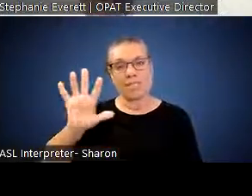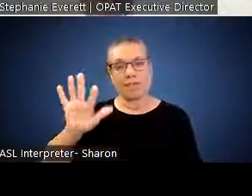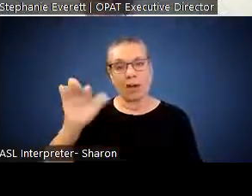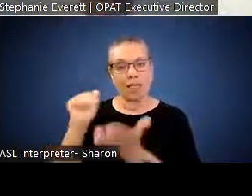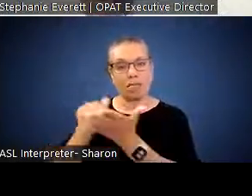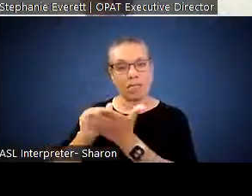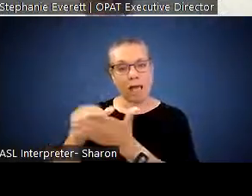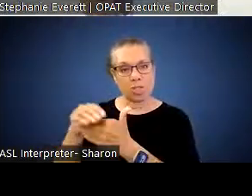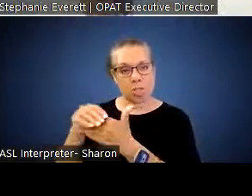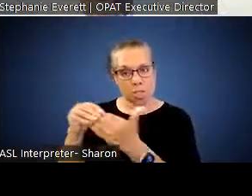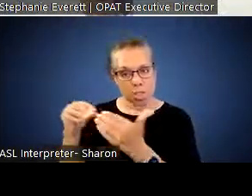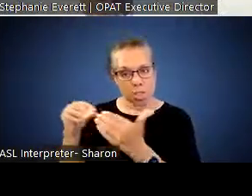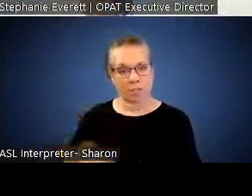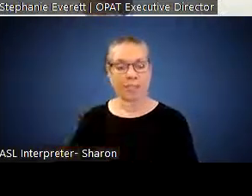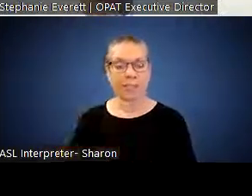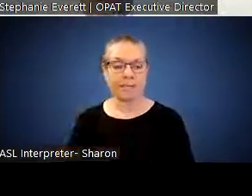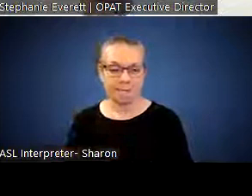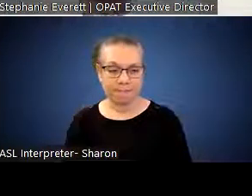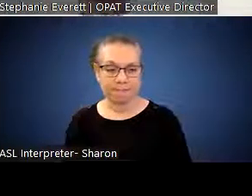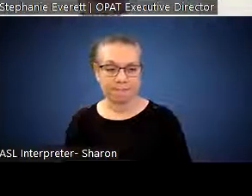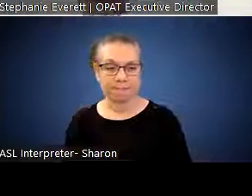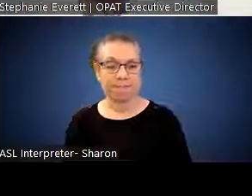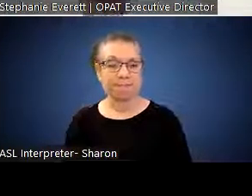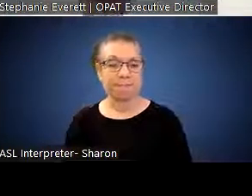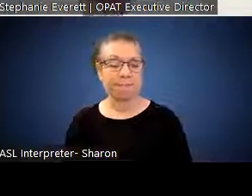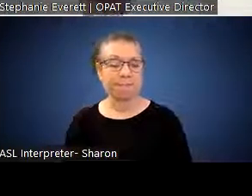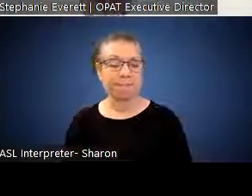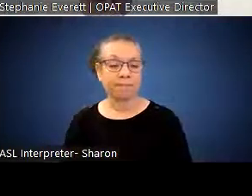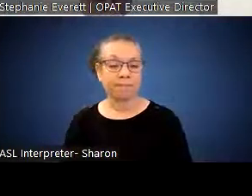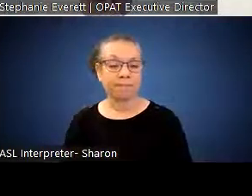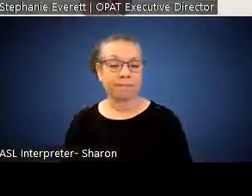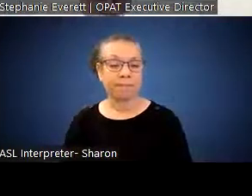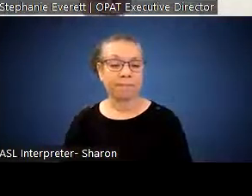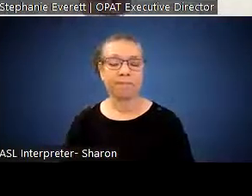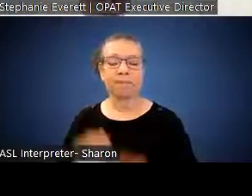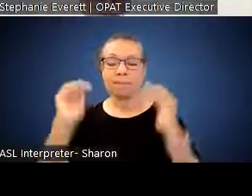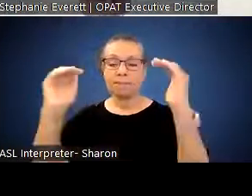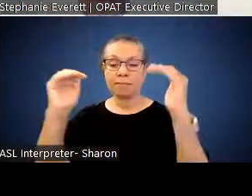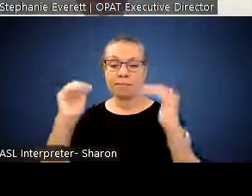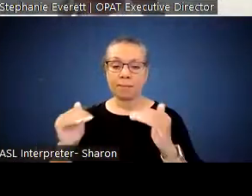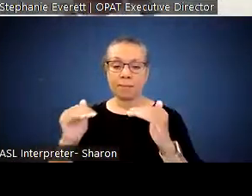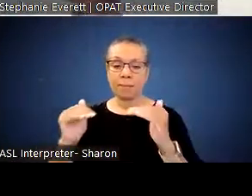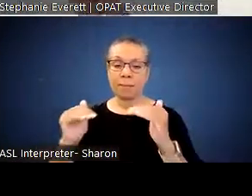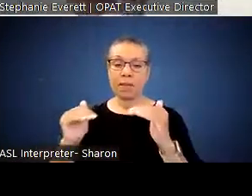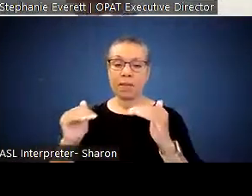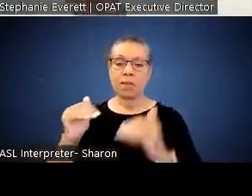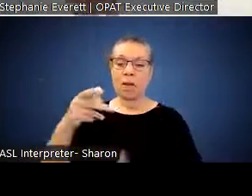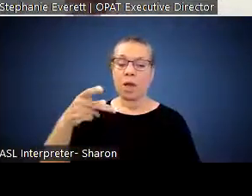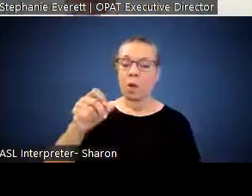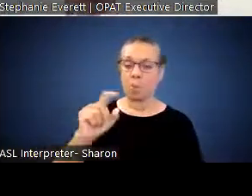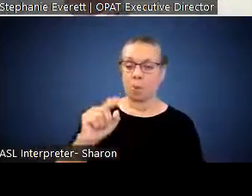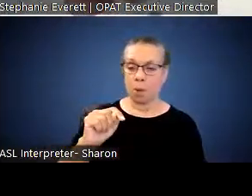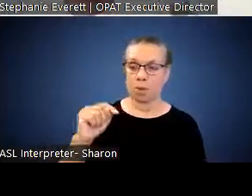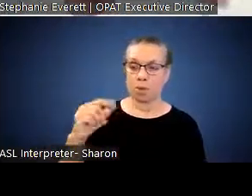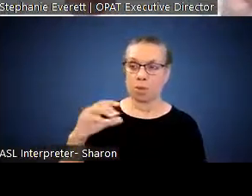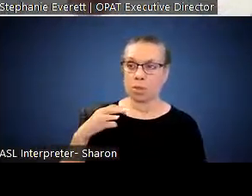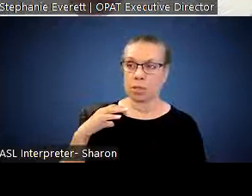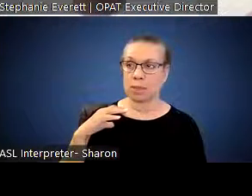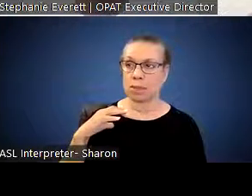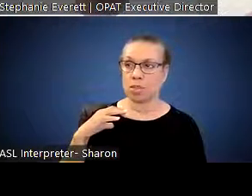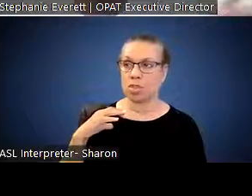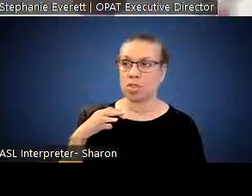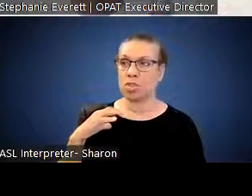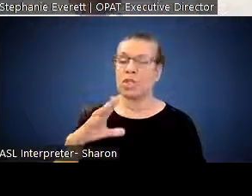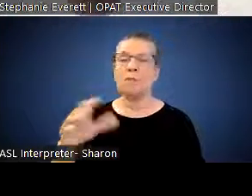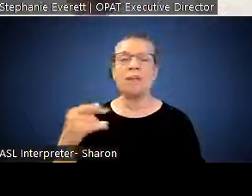$165,000 comes in at. The next thing I do want to talk about is the Post Commission. And I know not in April, I think in the meeting we had